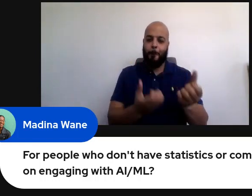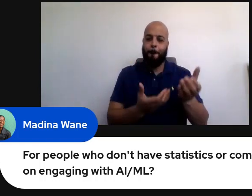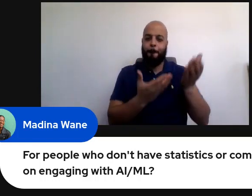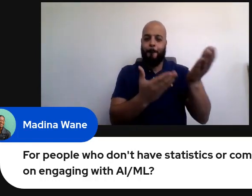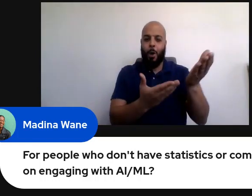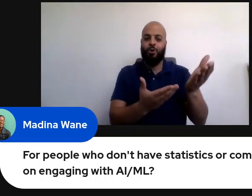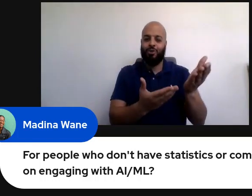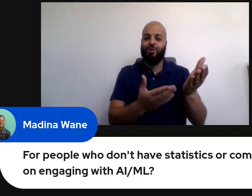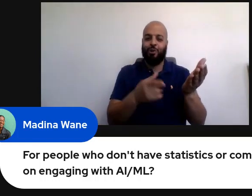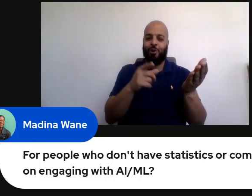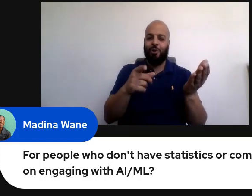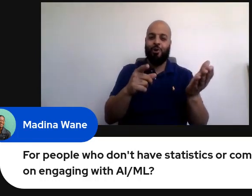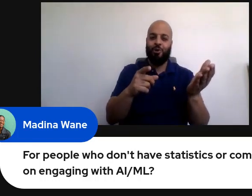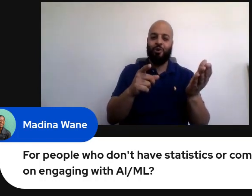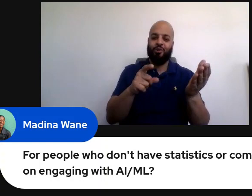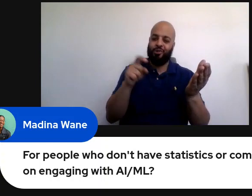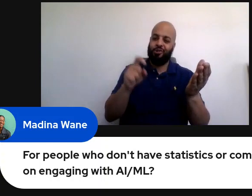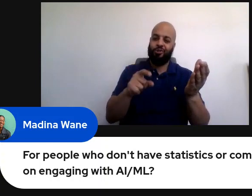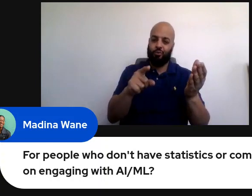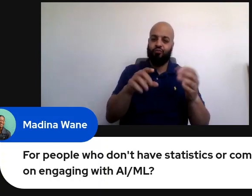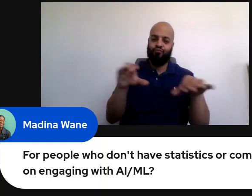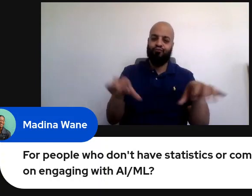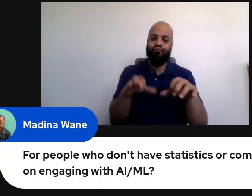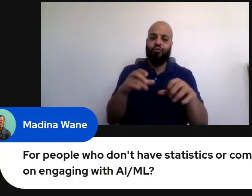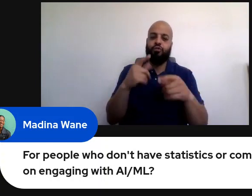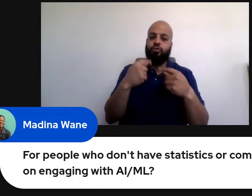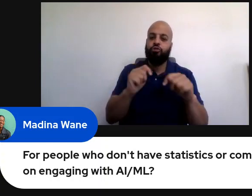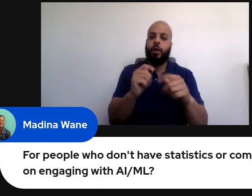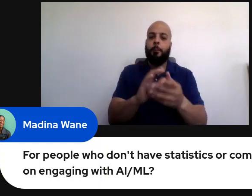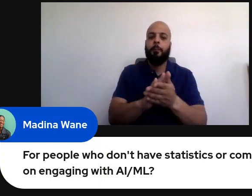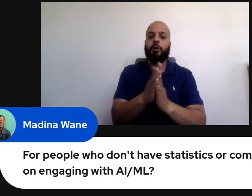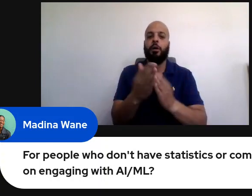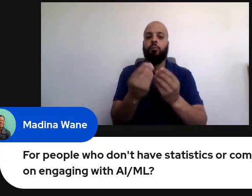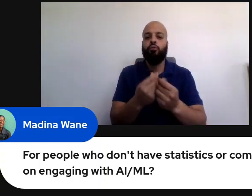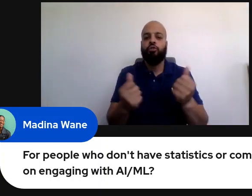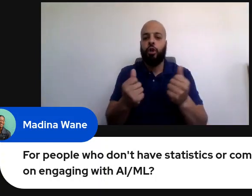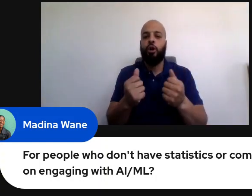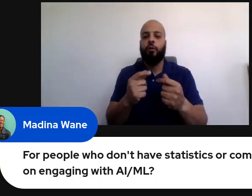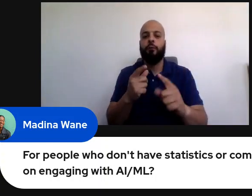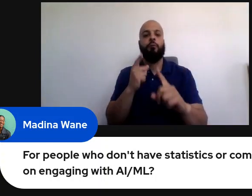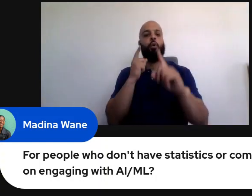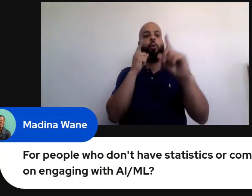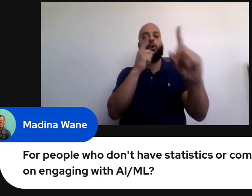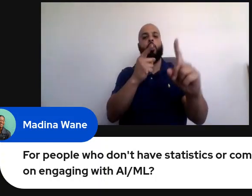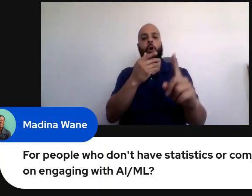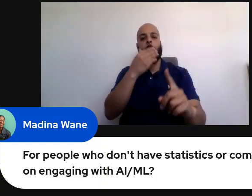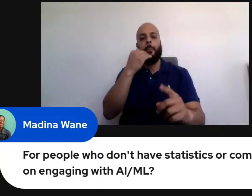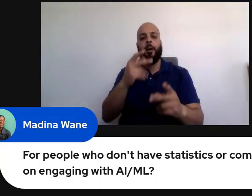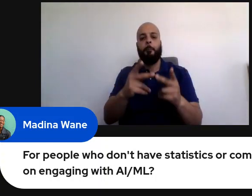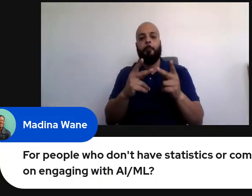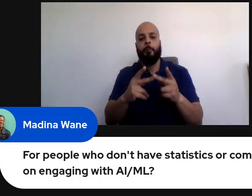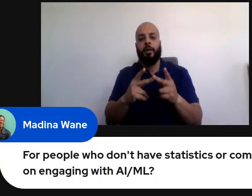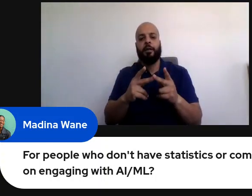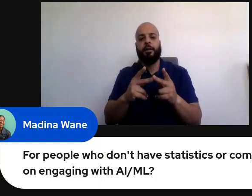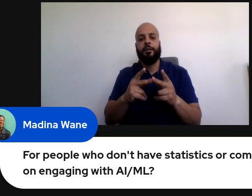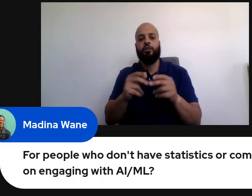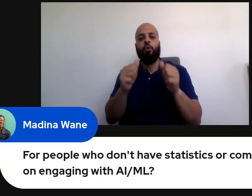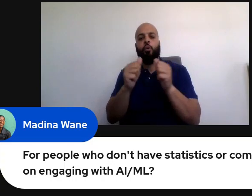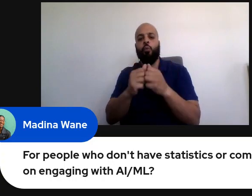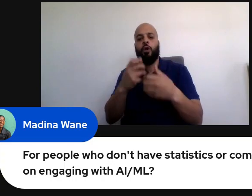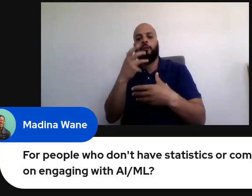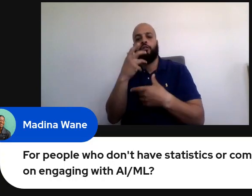to try to solve this and to get to a better place of trust and